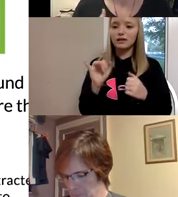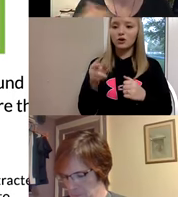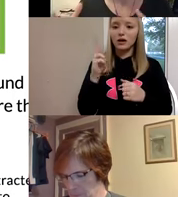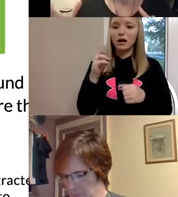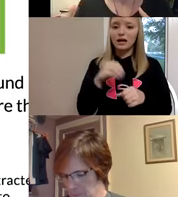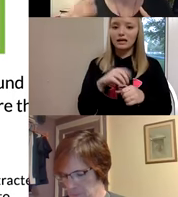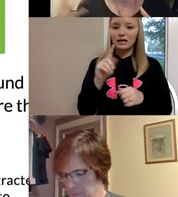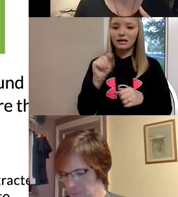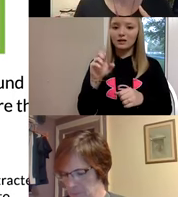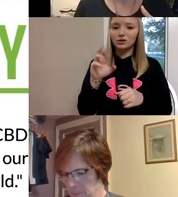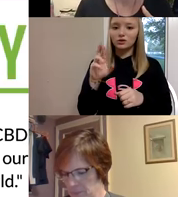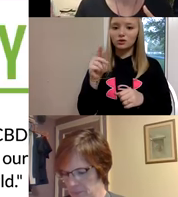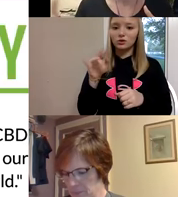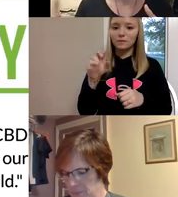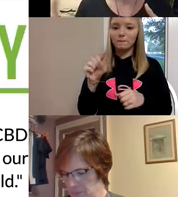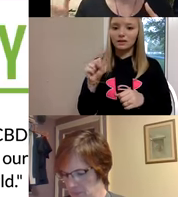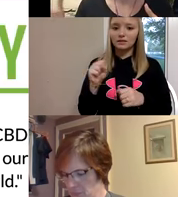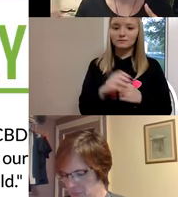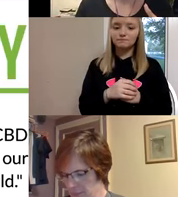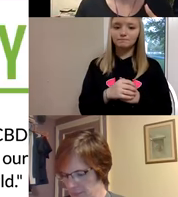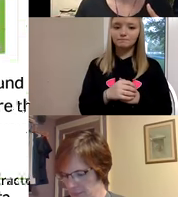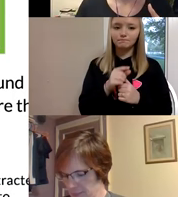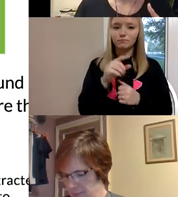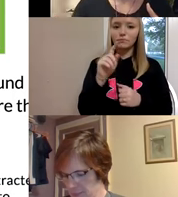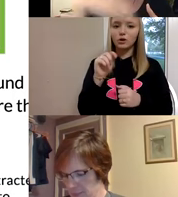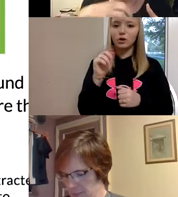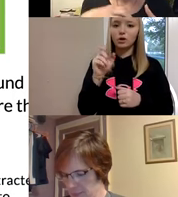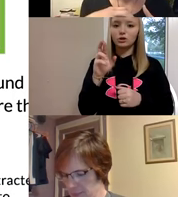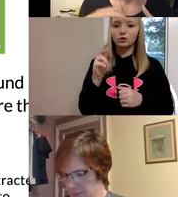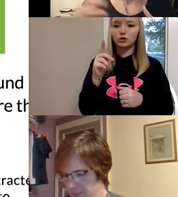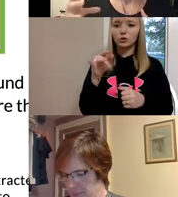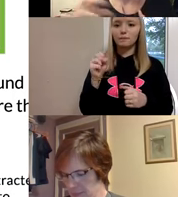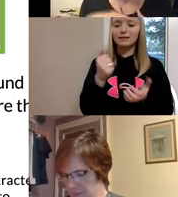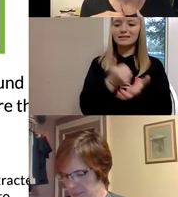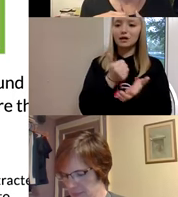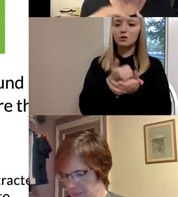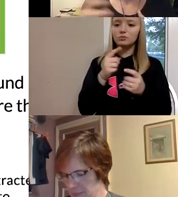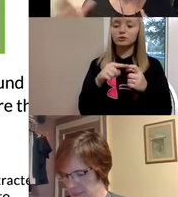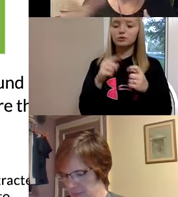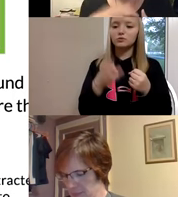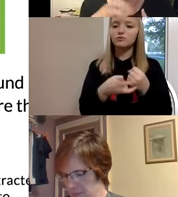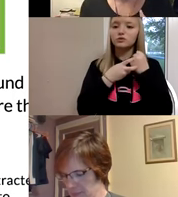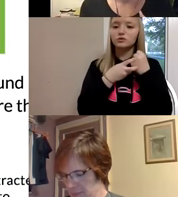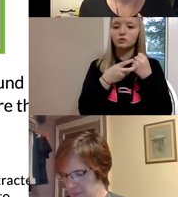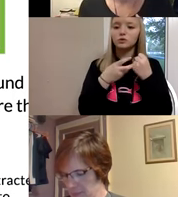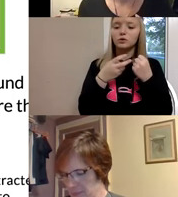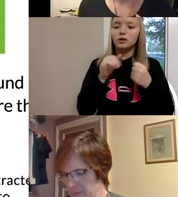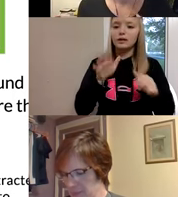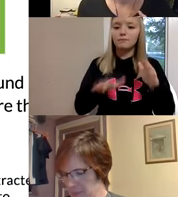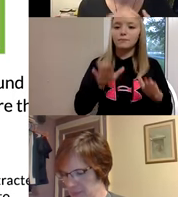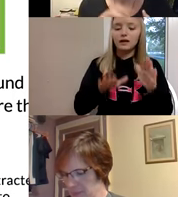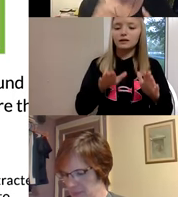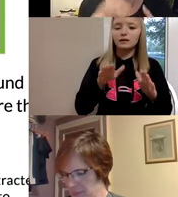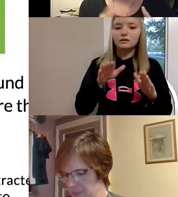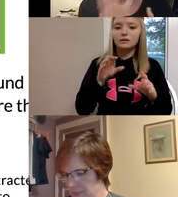what that does, our terpenes from our essential oils help to restore the balance and that entourage effect